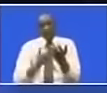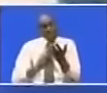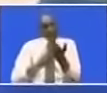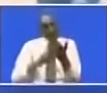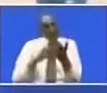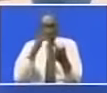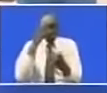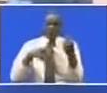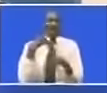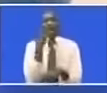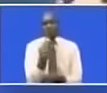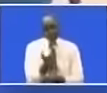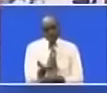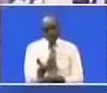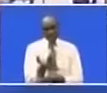the results.